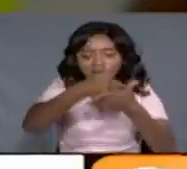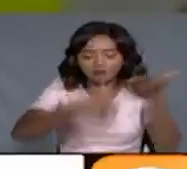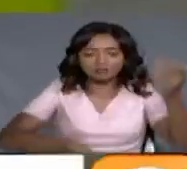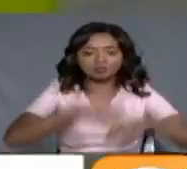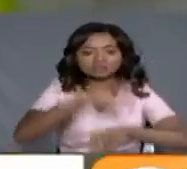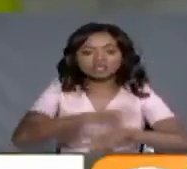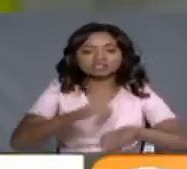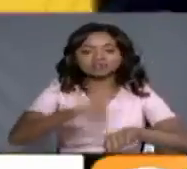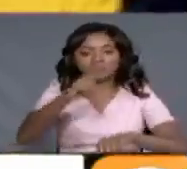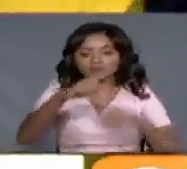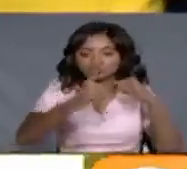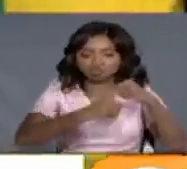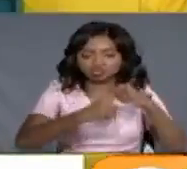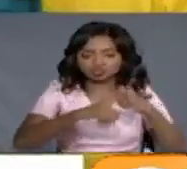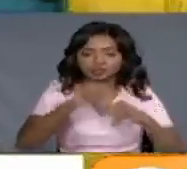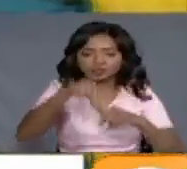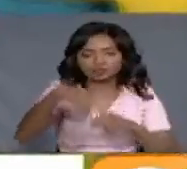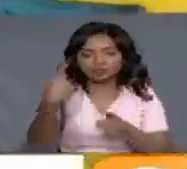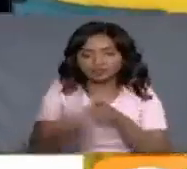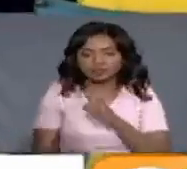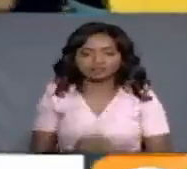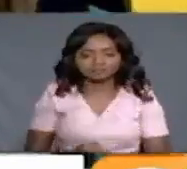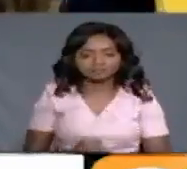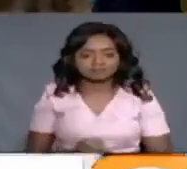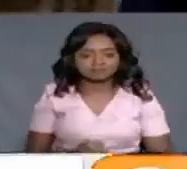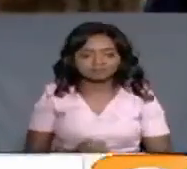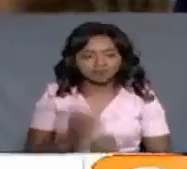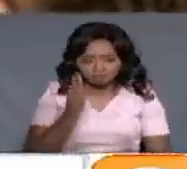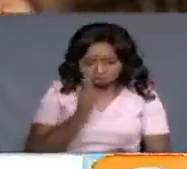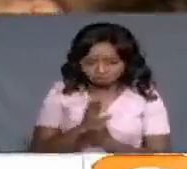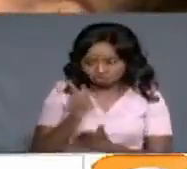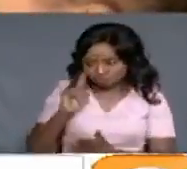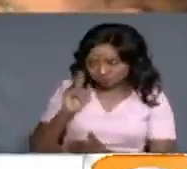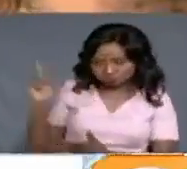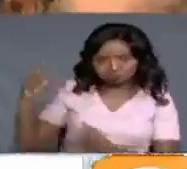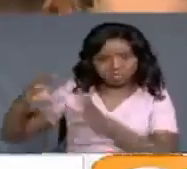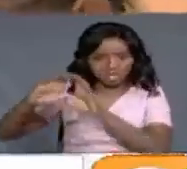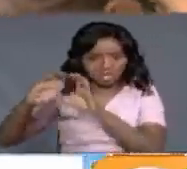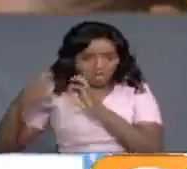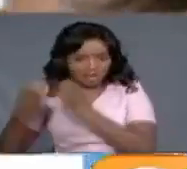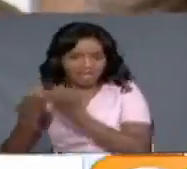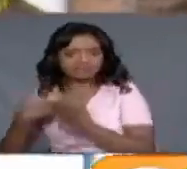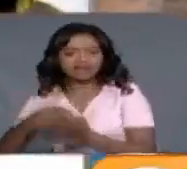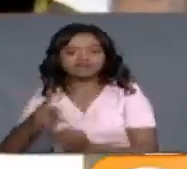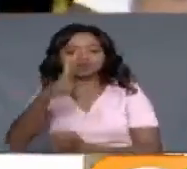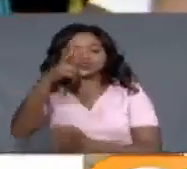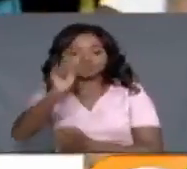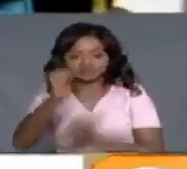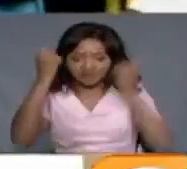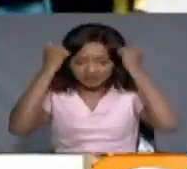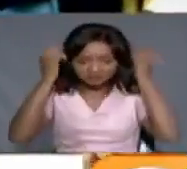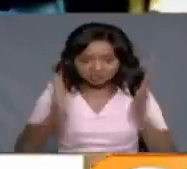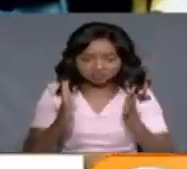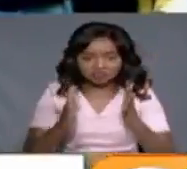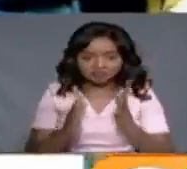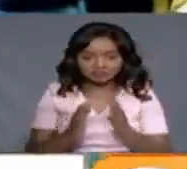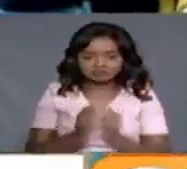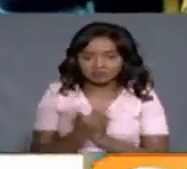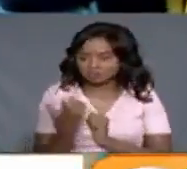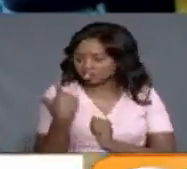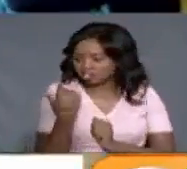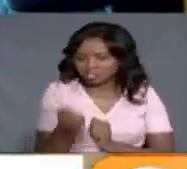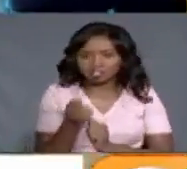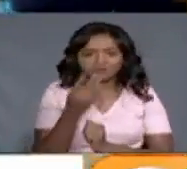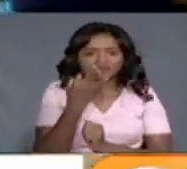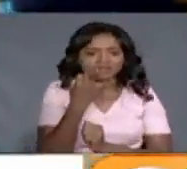June this year. Now, the class has a special arrangement with 25 learners, and for the last 35 minutes that I've been part